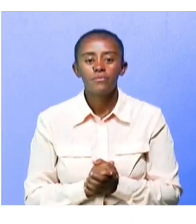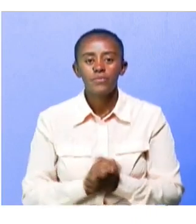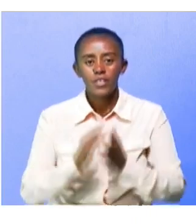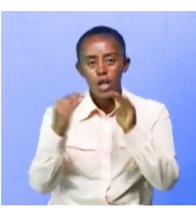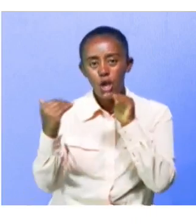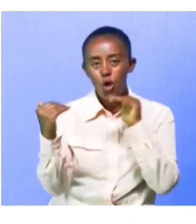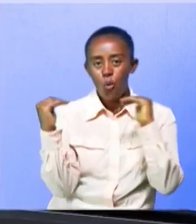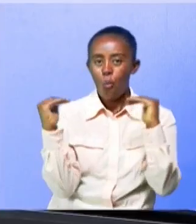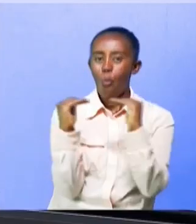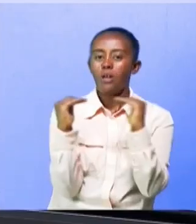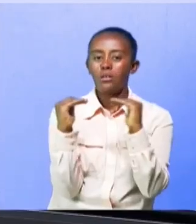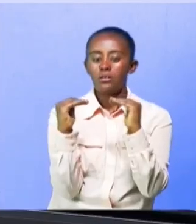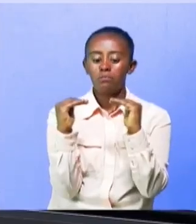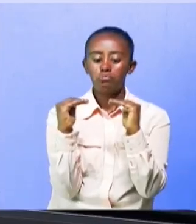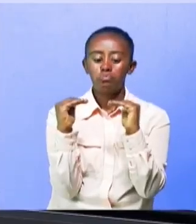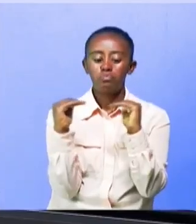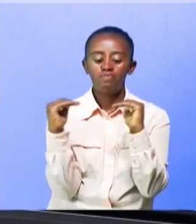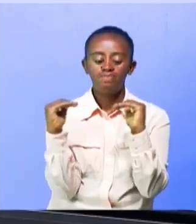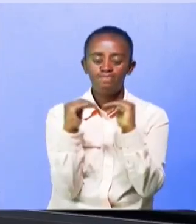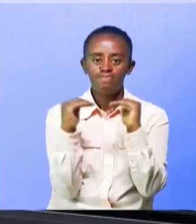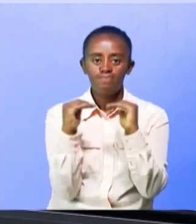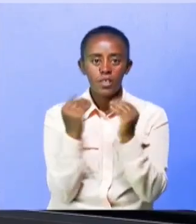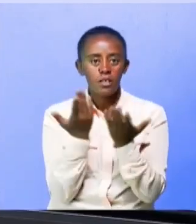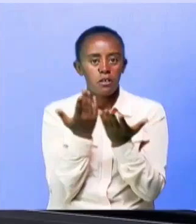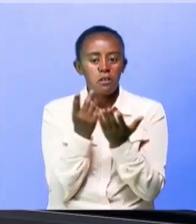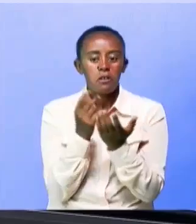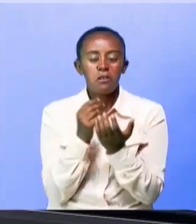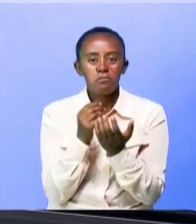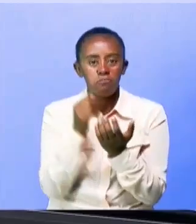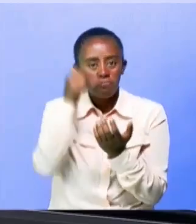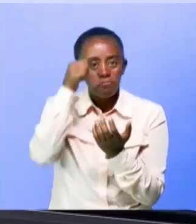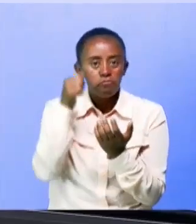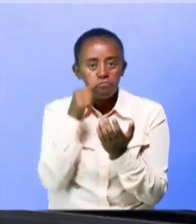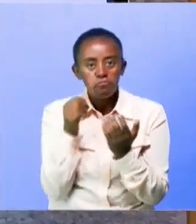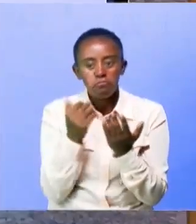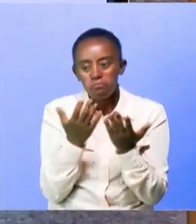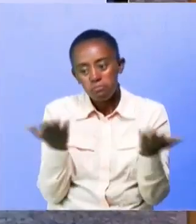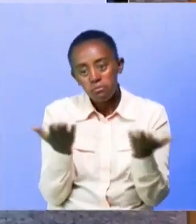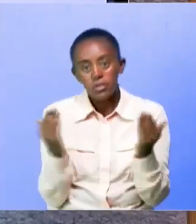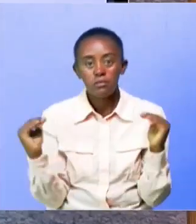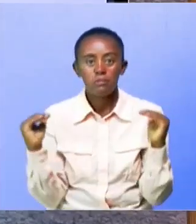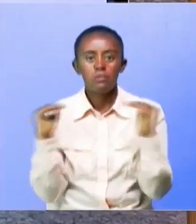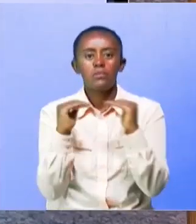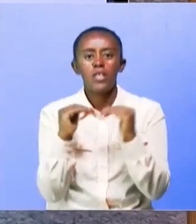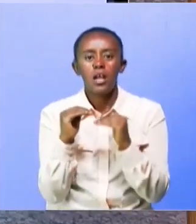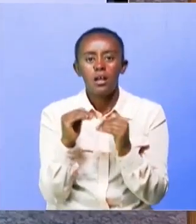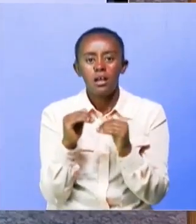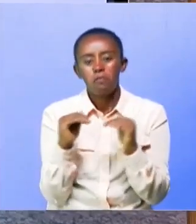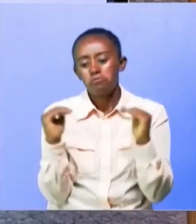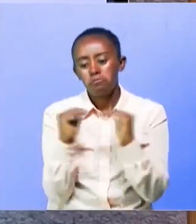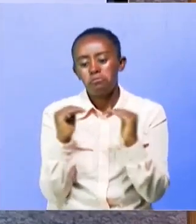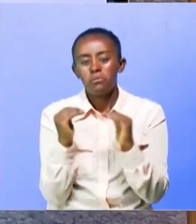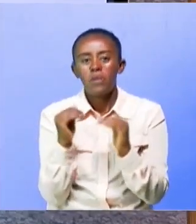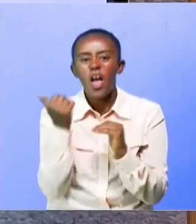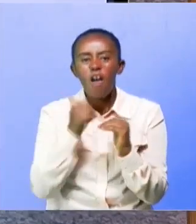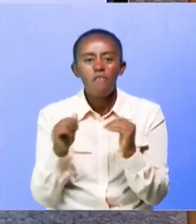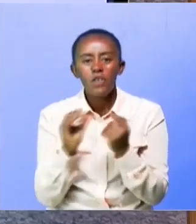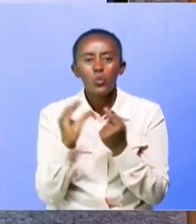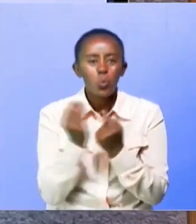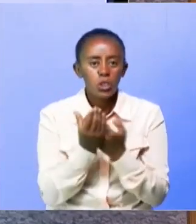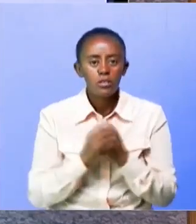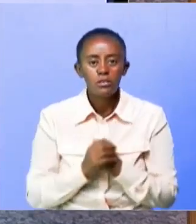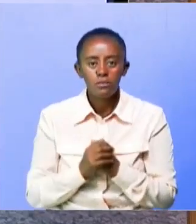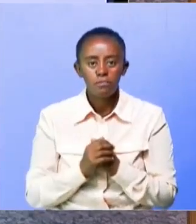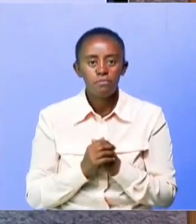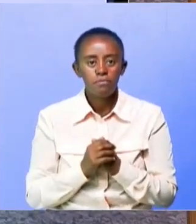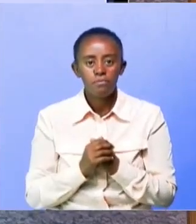Equality. Both gender are equal in every situation. Yeah, that's